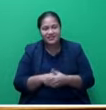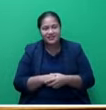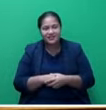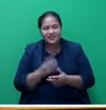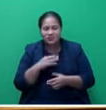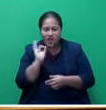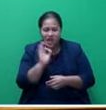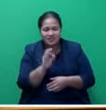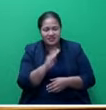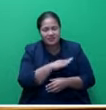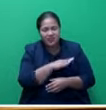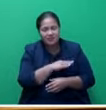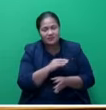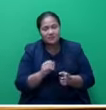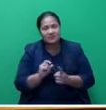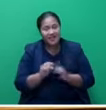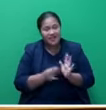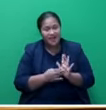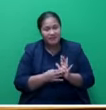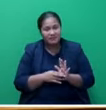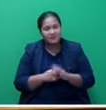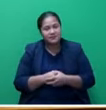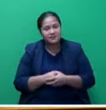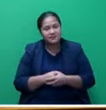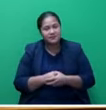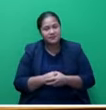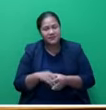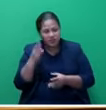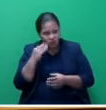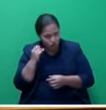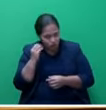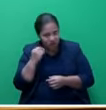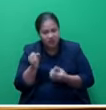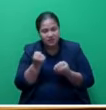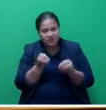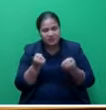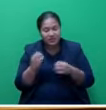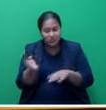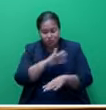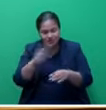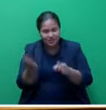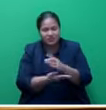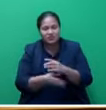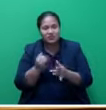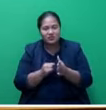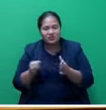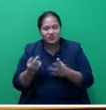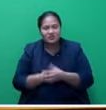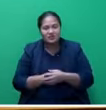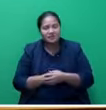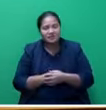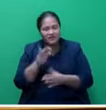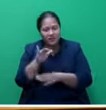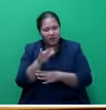ask the Prime Minister, Minister for Itauki Affairs, Sugar Industry and Foreign Affairs. Can the Honorable